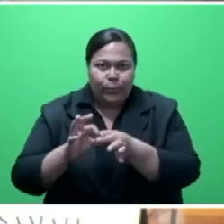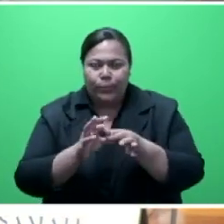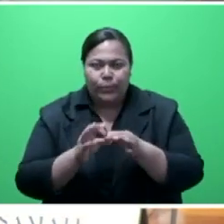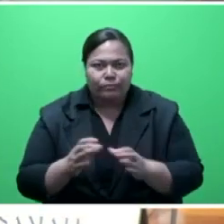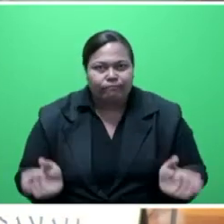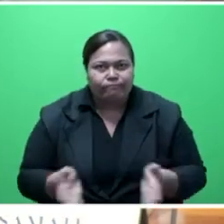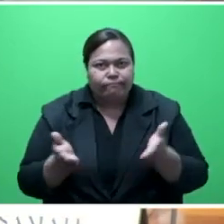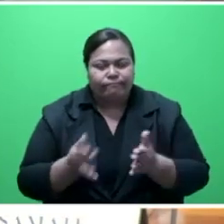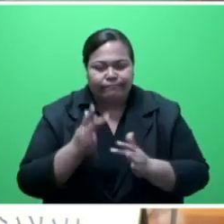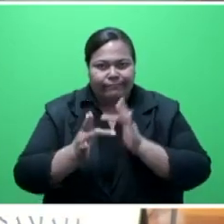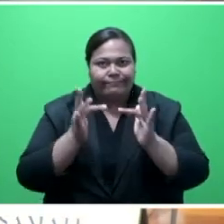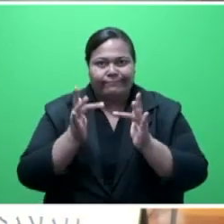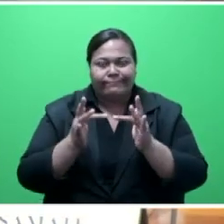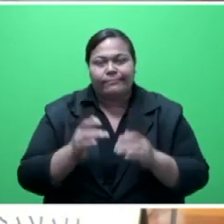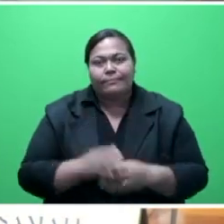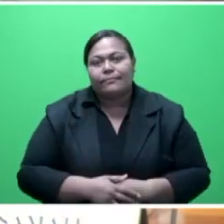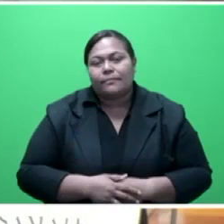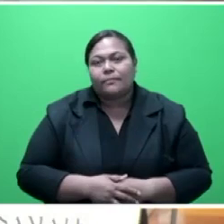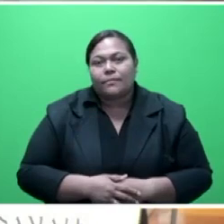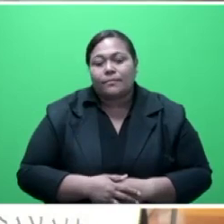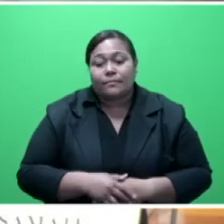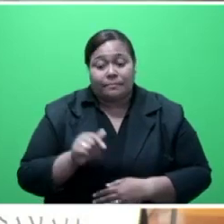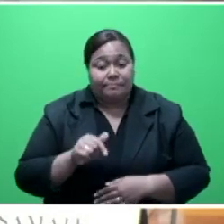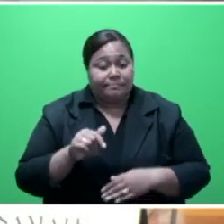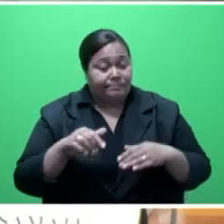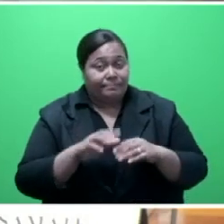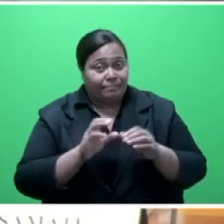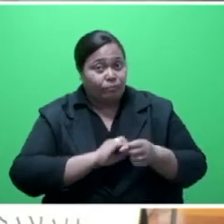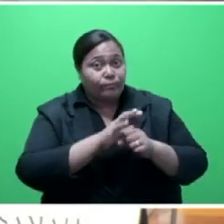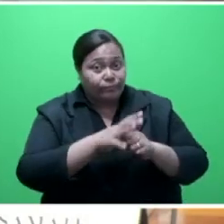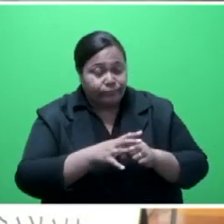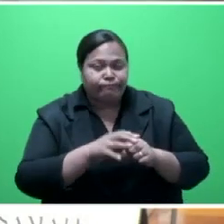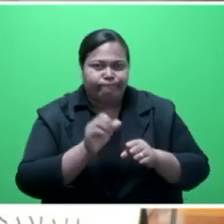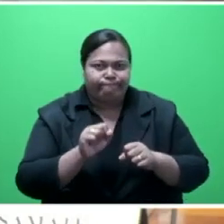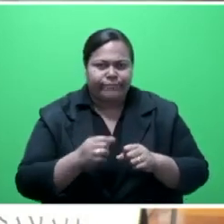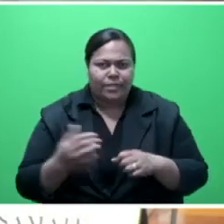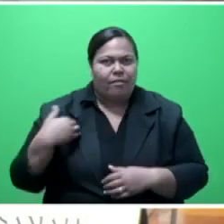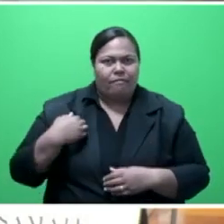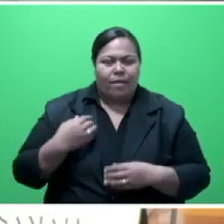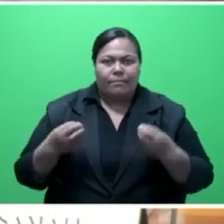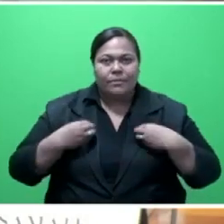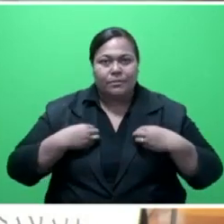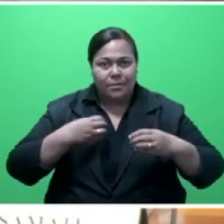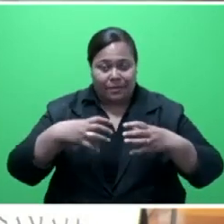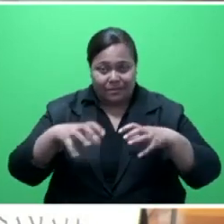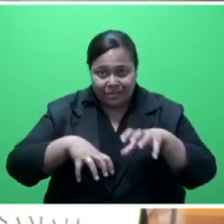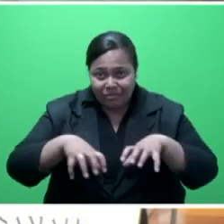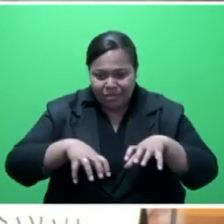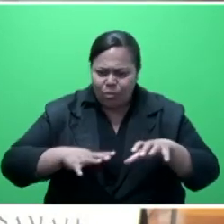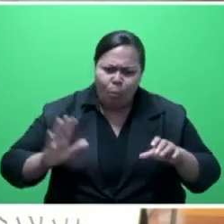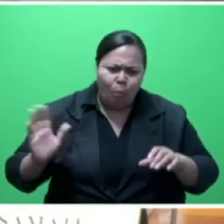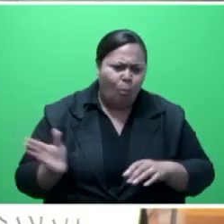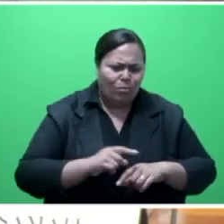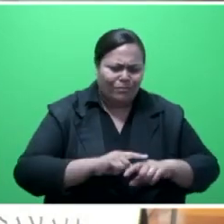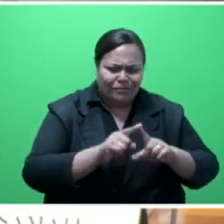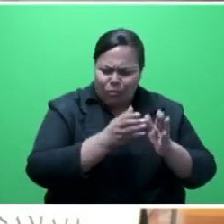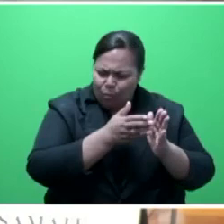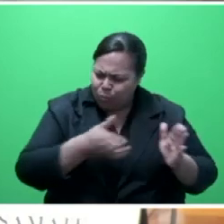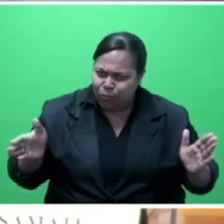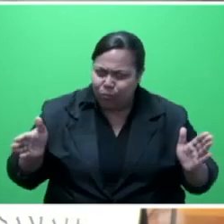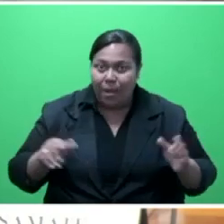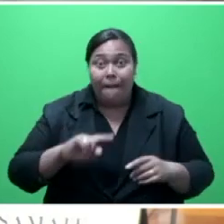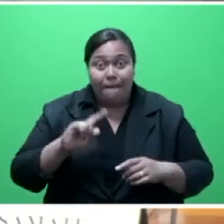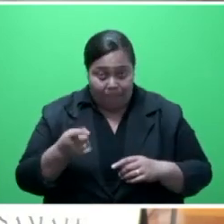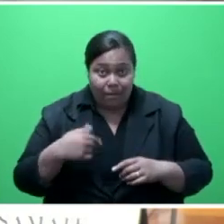connectivity. Mr. Speaker, sir, this pandemic has been a blow to business activity across every sector, but conducting business across